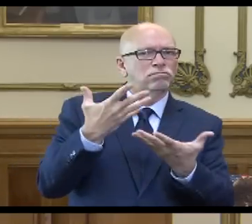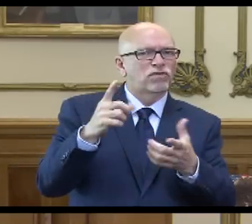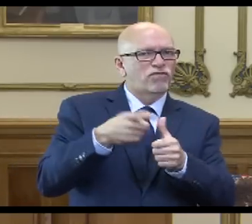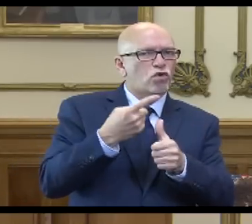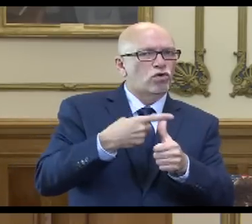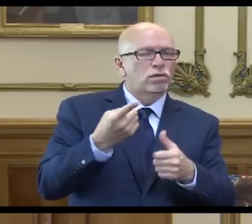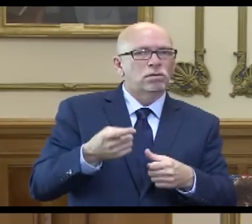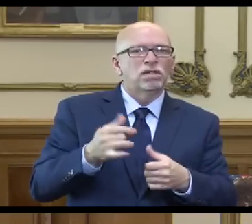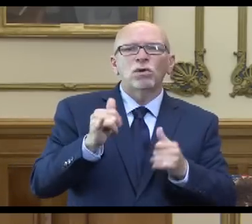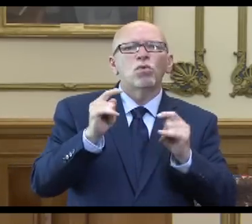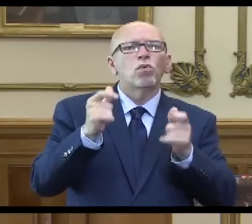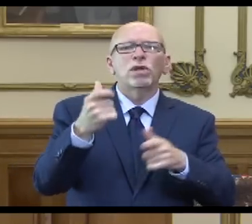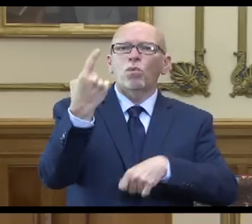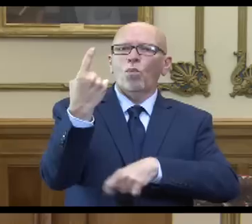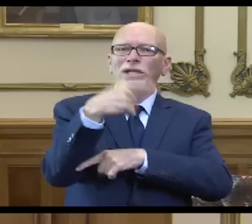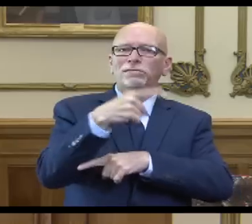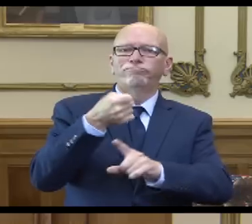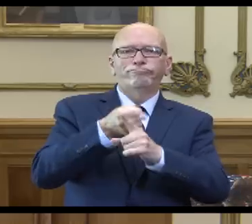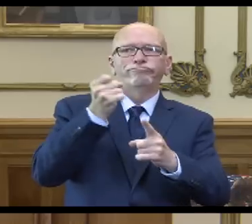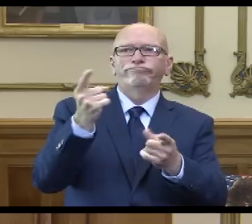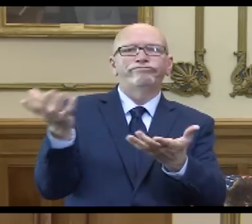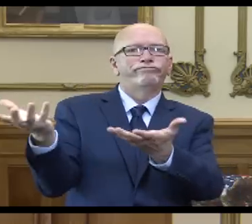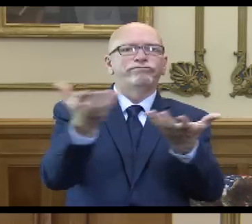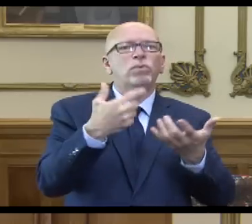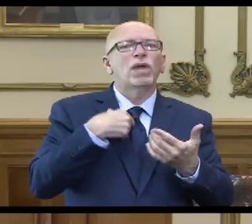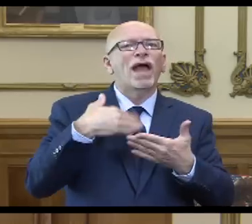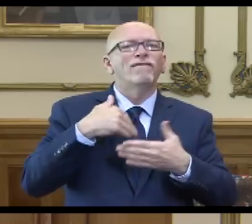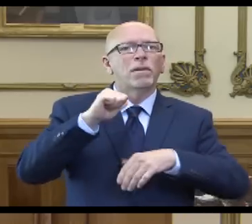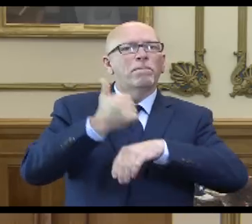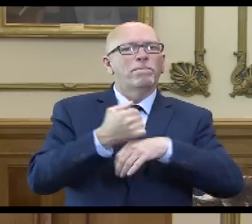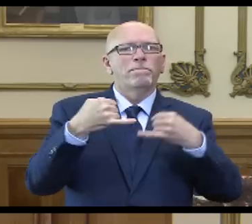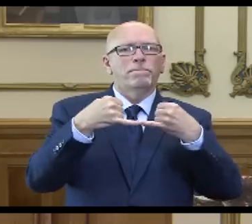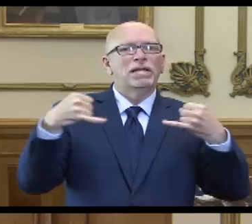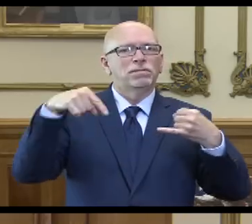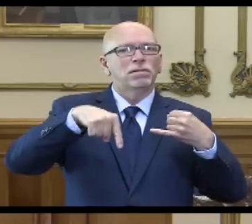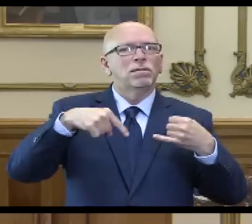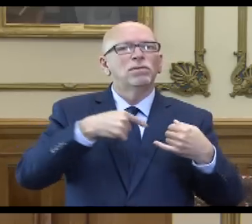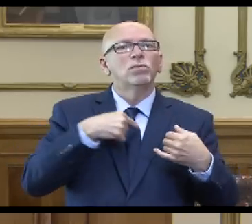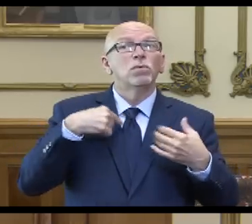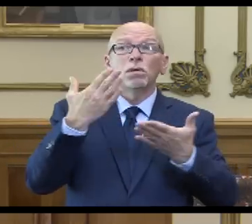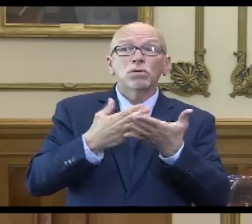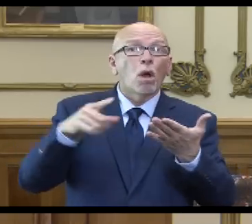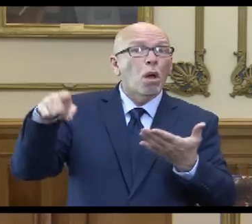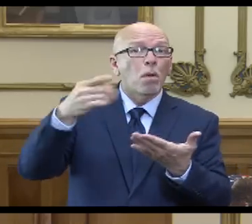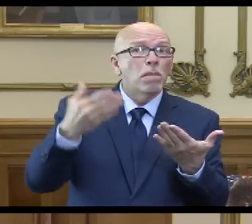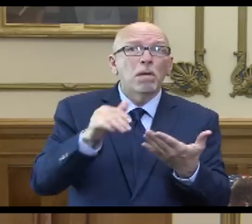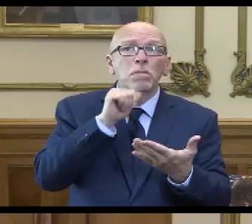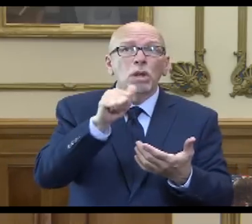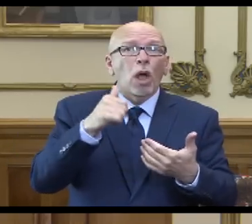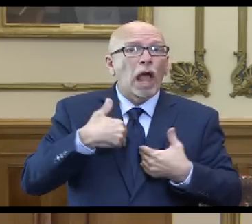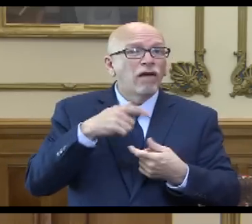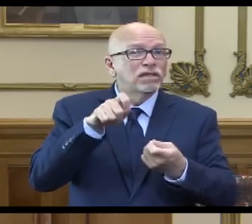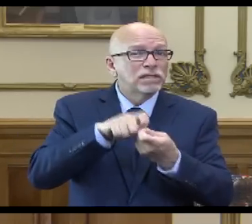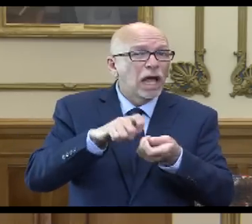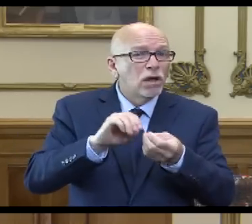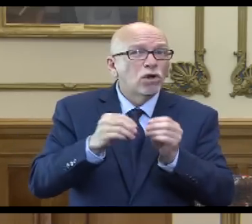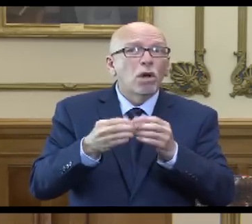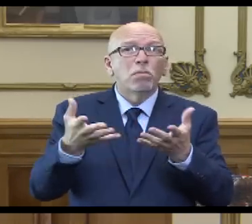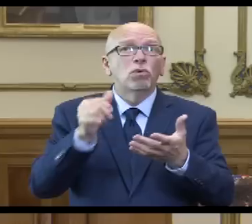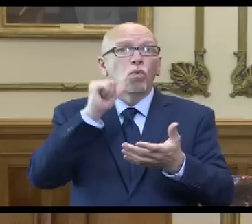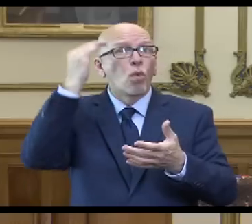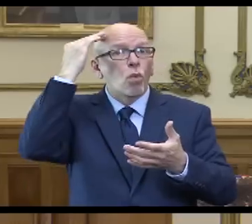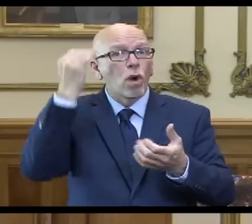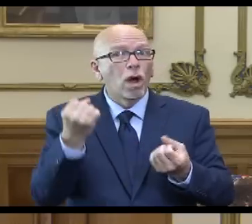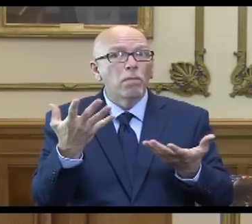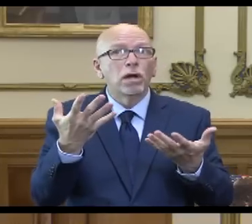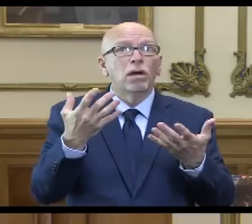was a quick one-time assessment to get a baseline, and it's possible that the facilities were not able to accurately account for and report the deaths